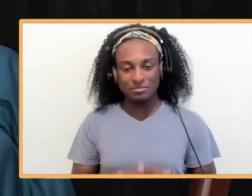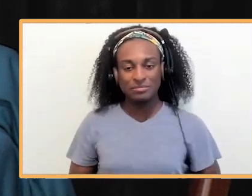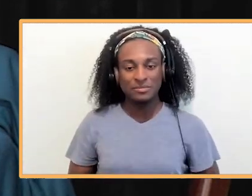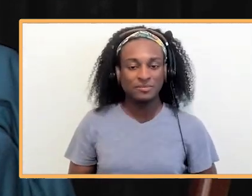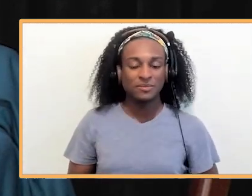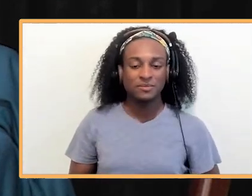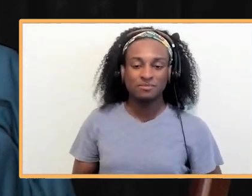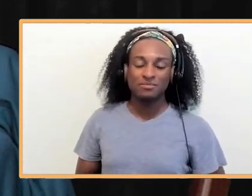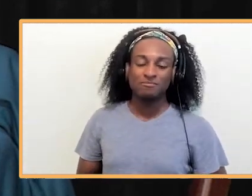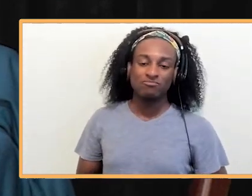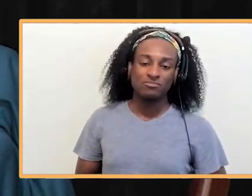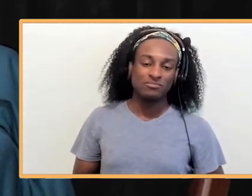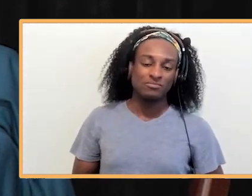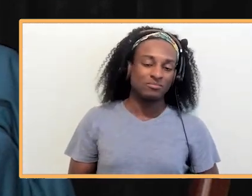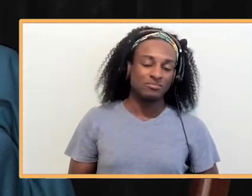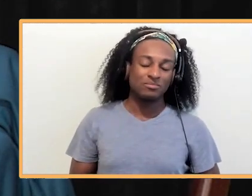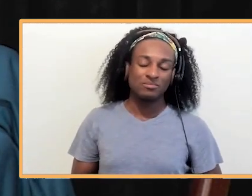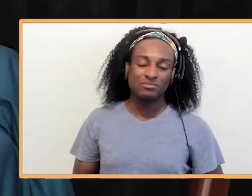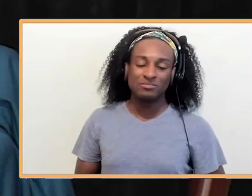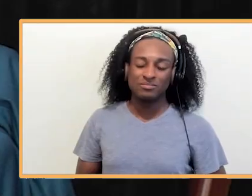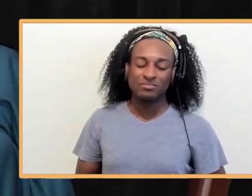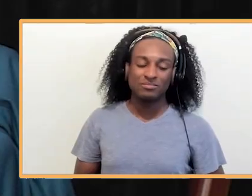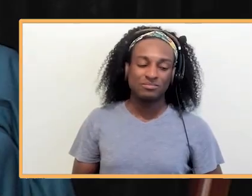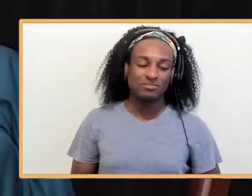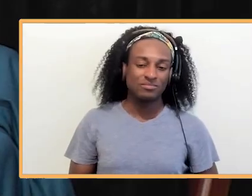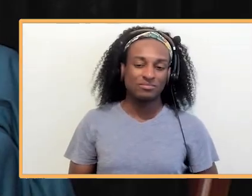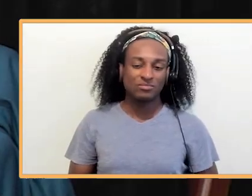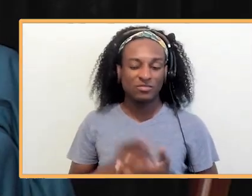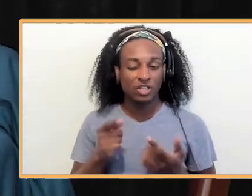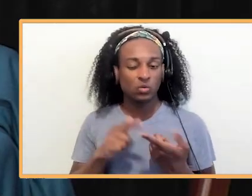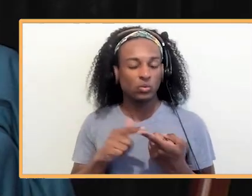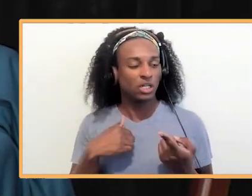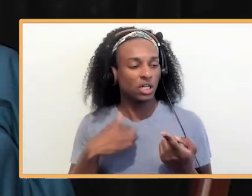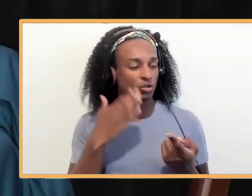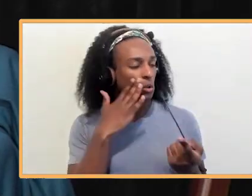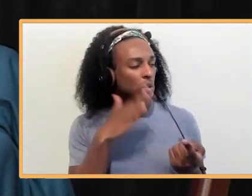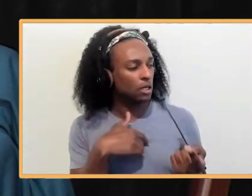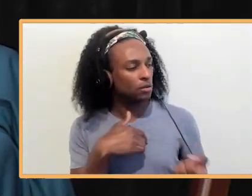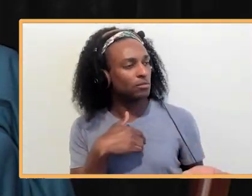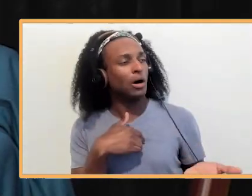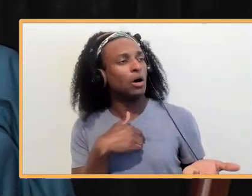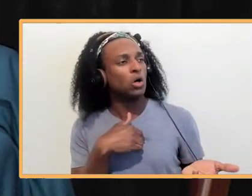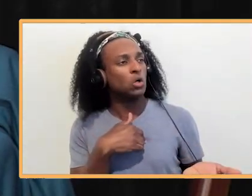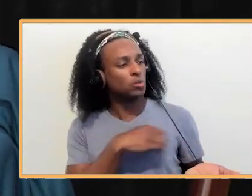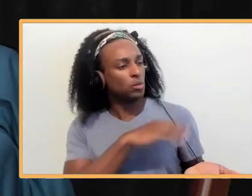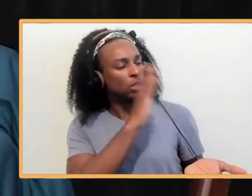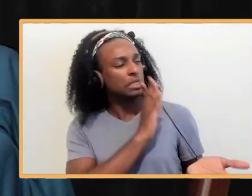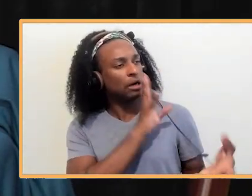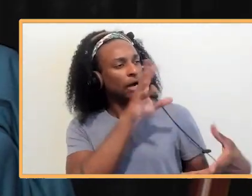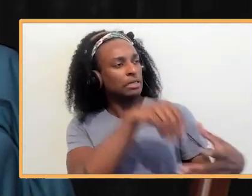for me, there's a type of peace. There's a type of peace.